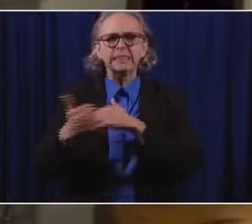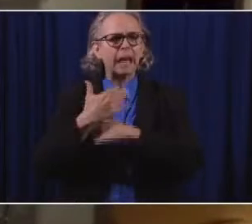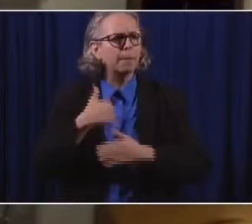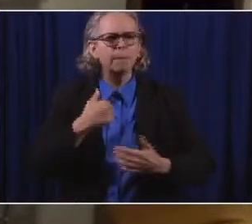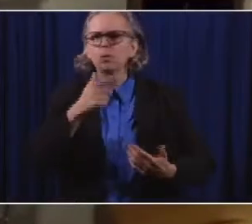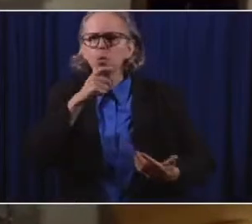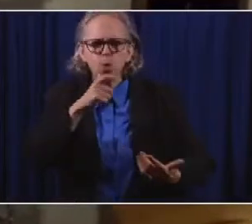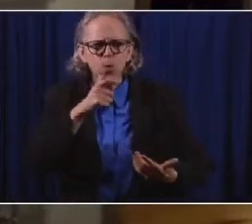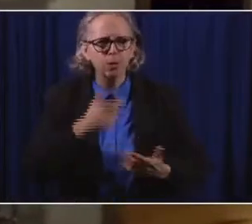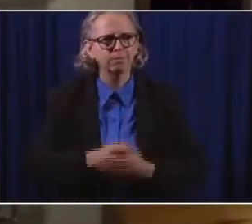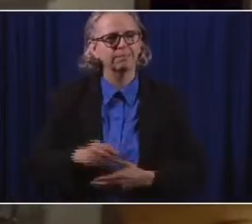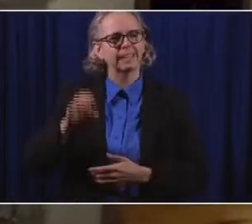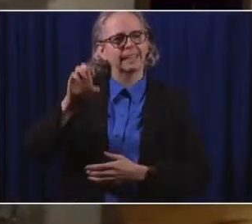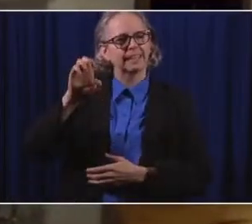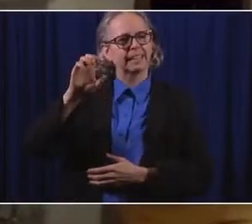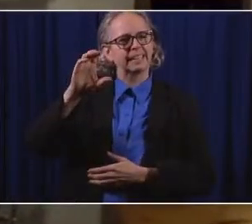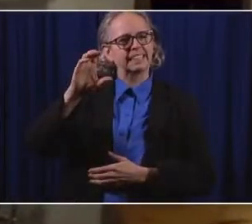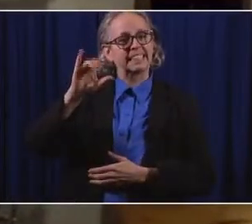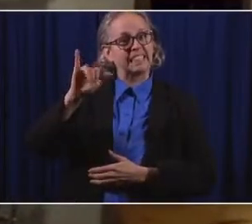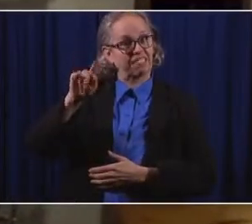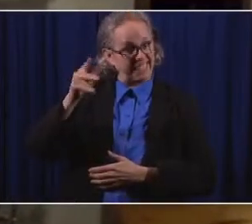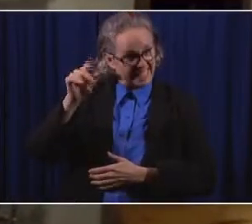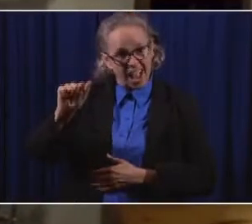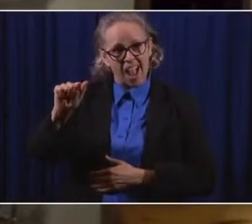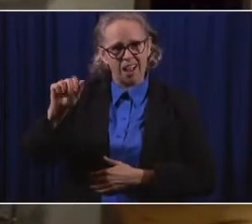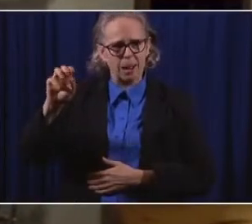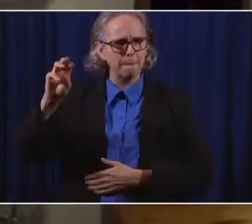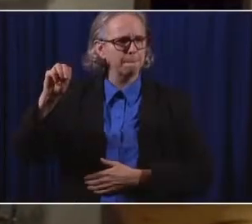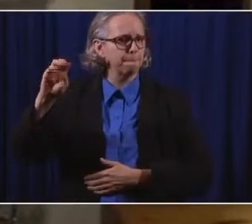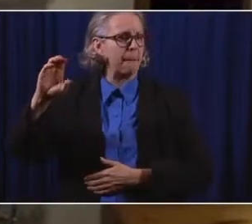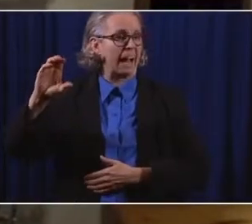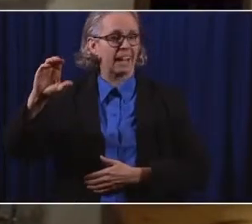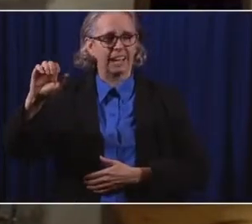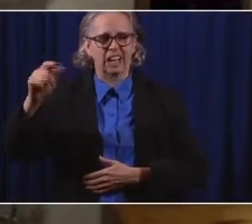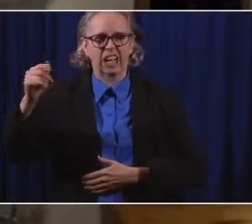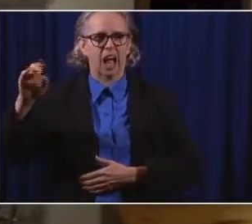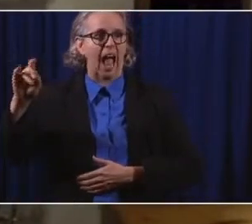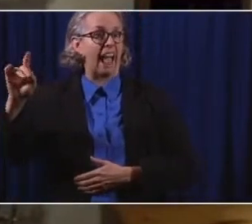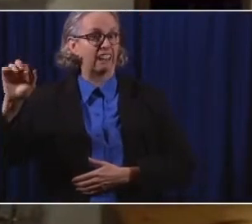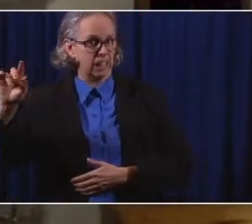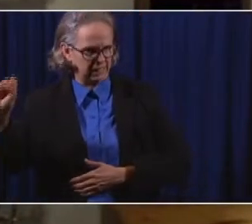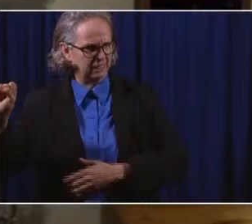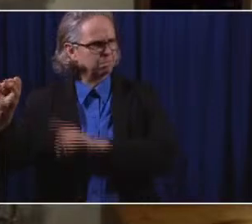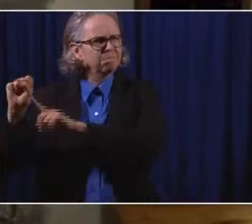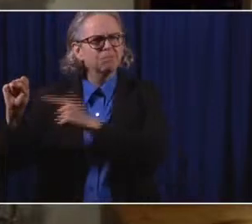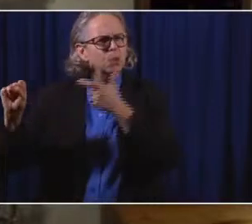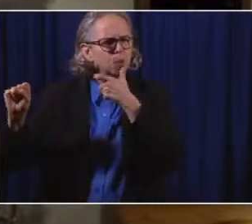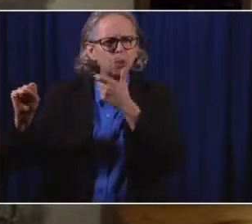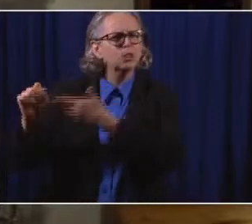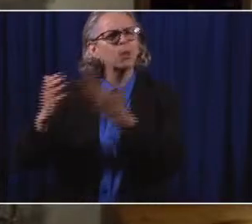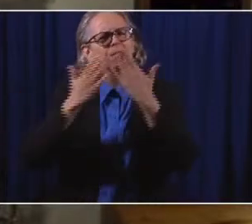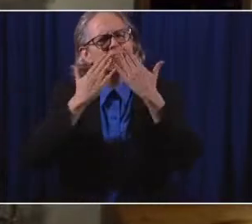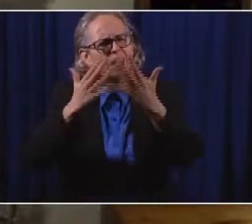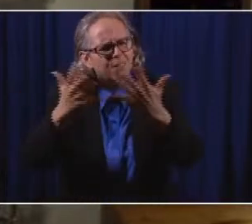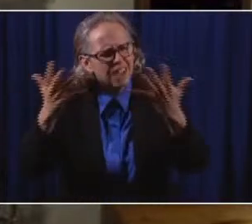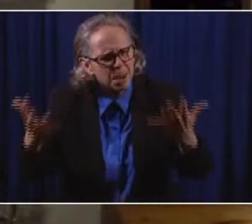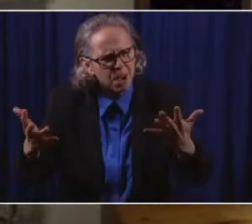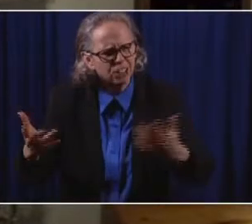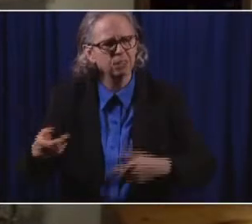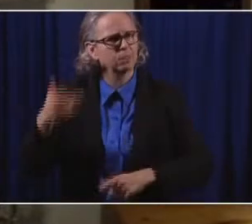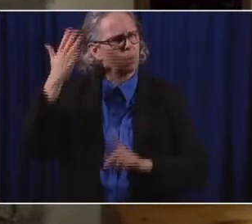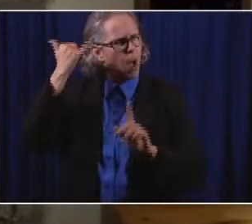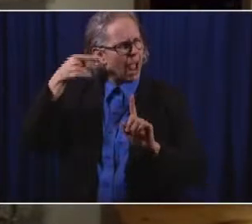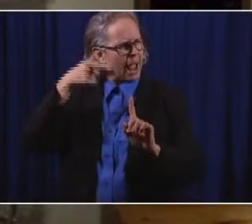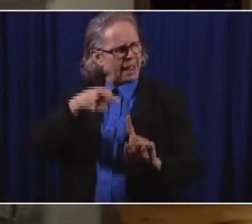Matthias, and we appreciate that very much. And people are just coming up with all kinds of designs. I think she said this is a DeWine